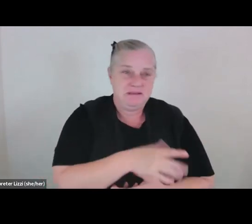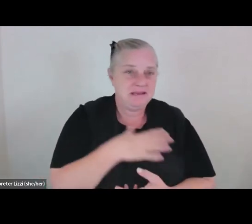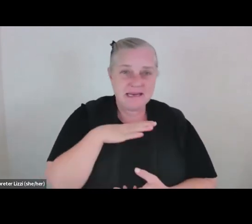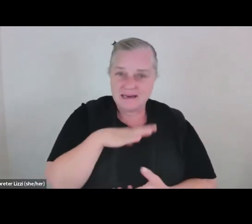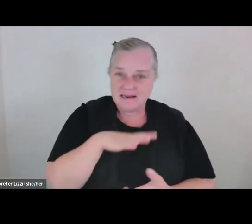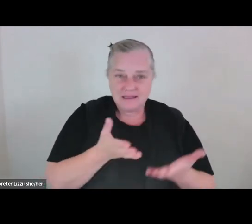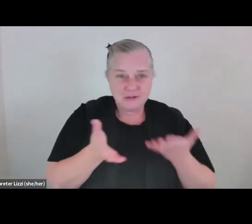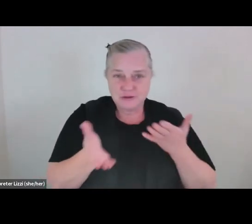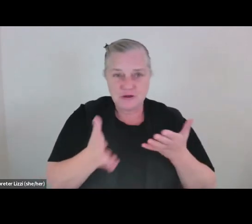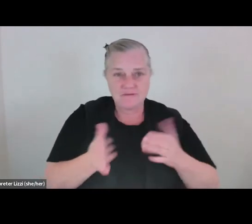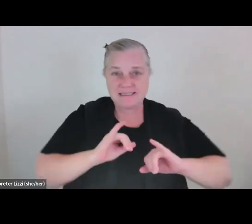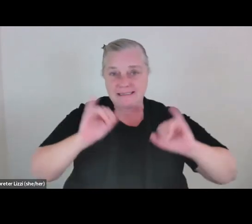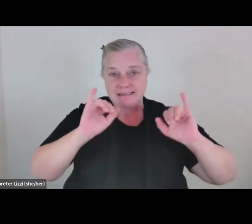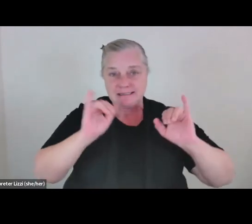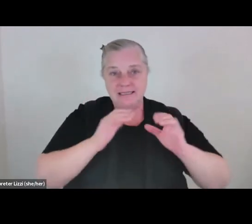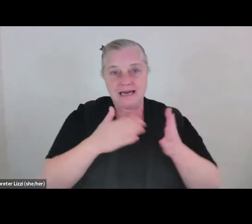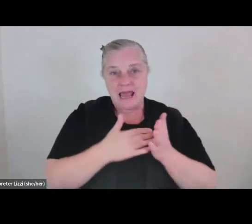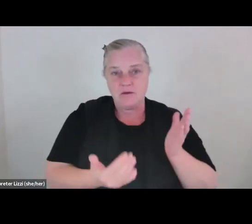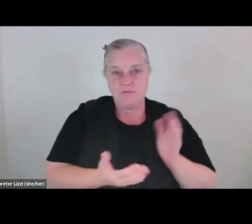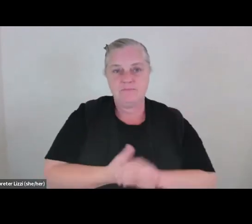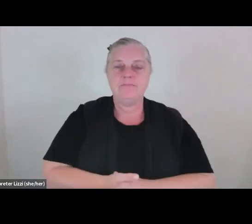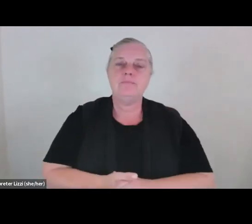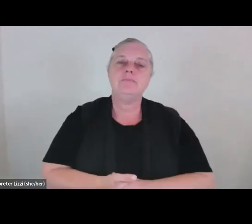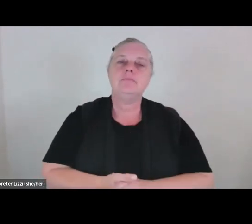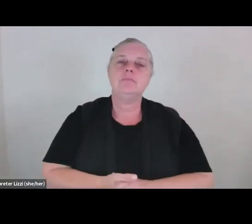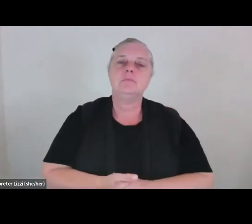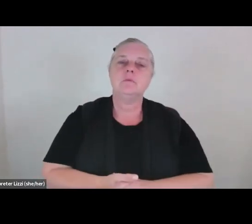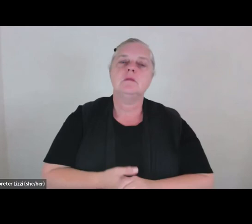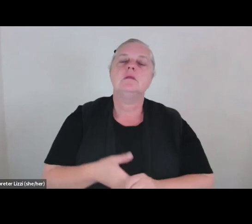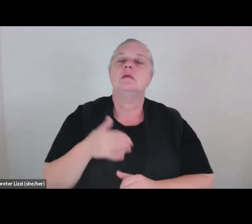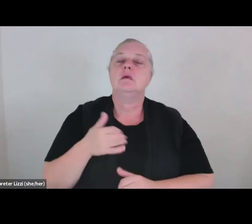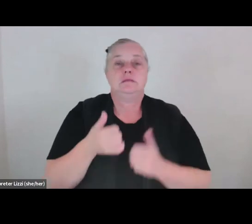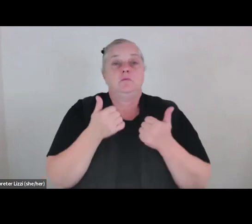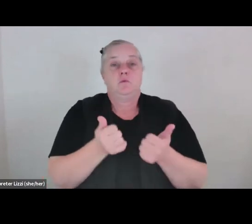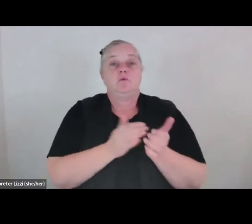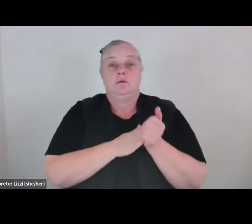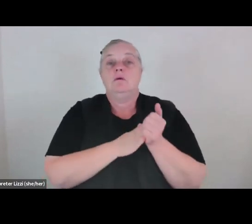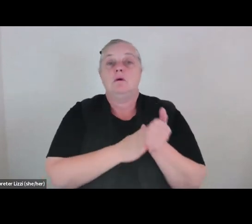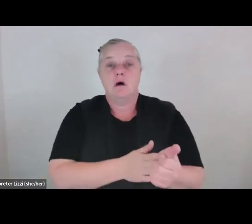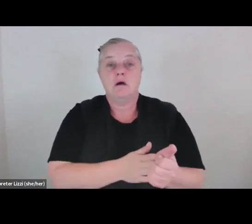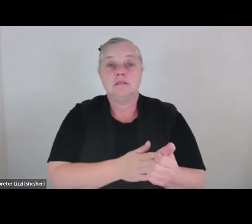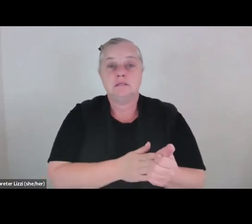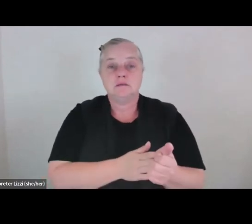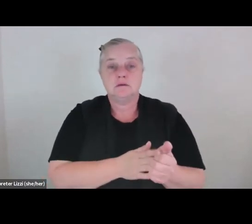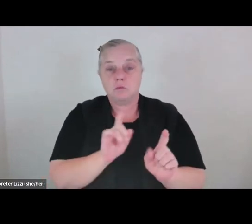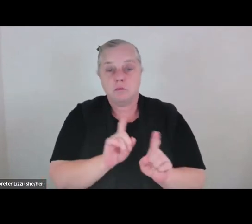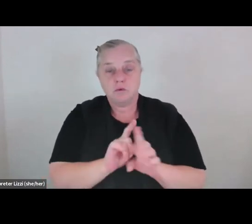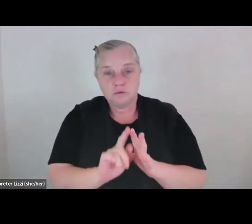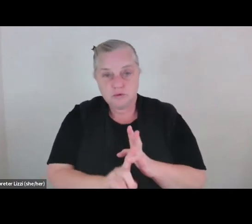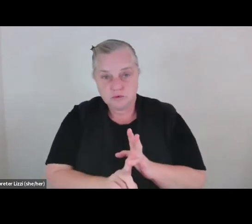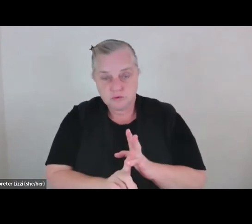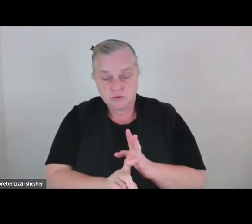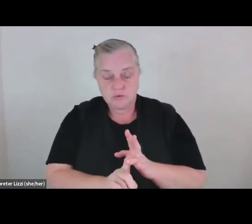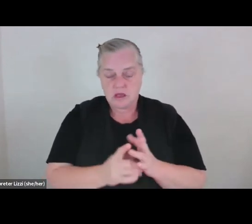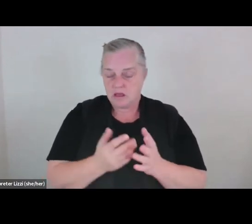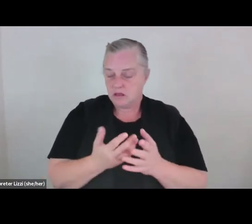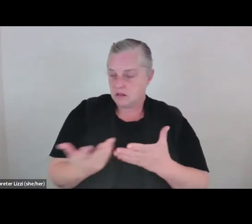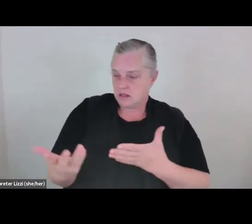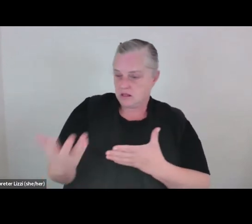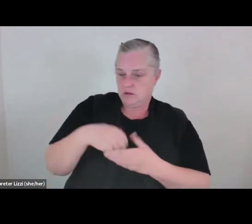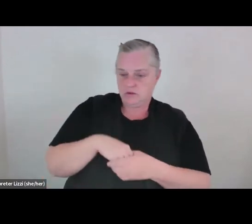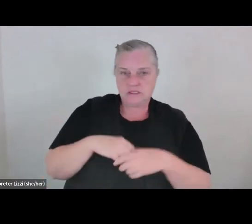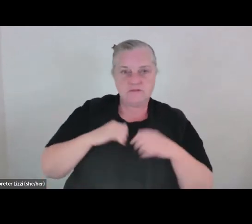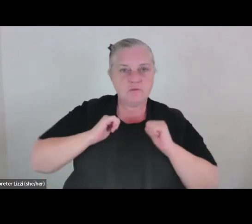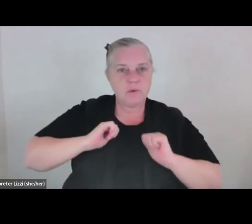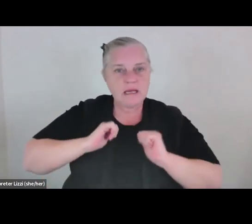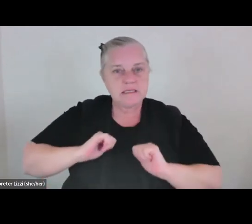think there are like guides out there. I'd be like looking at some of those guides around trans and gender diverse inclusive practice and thinking about